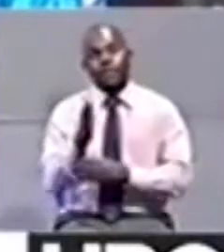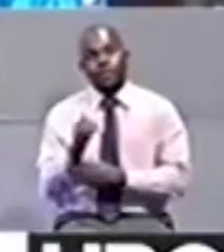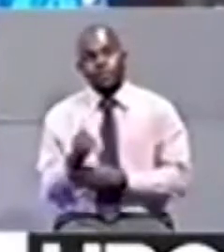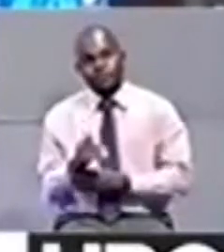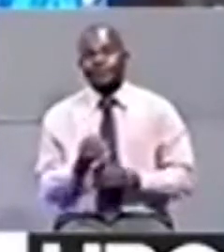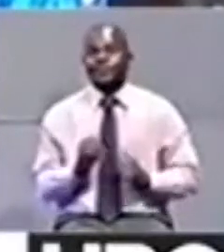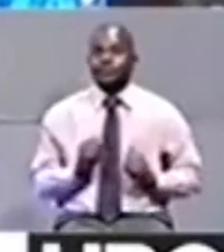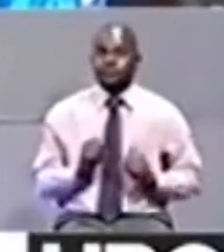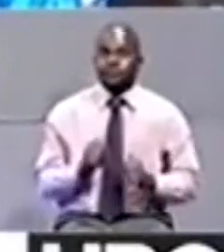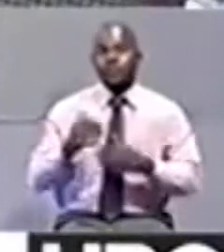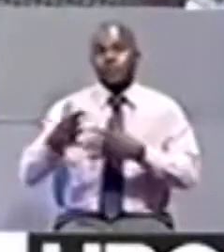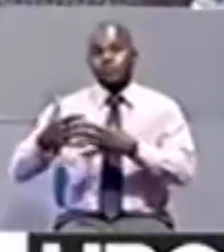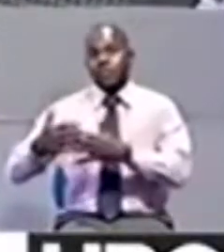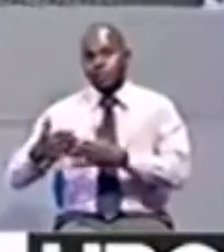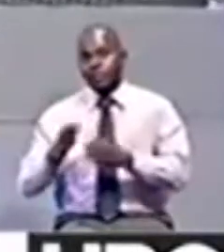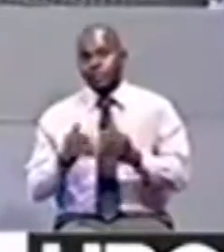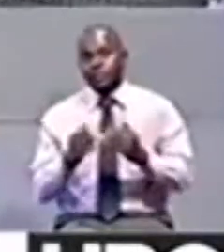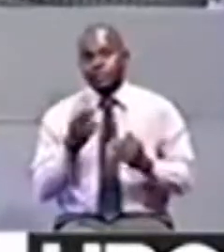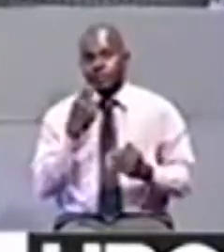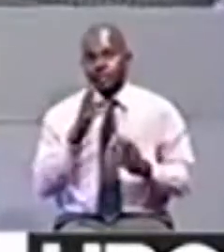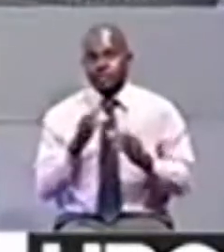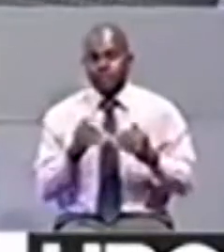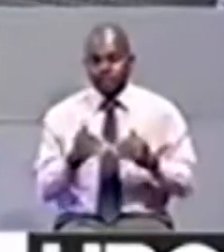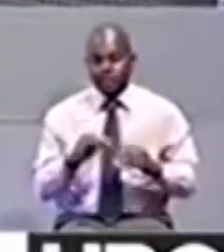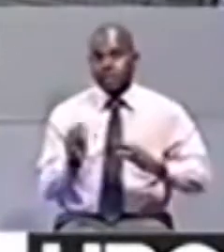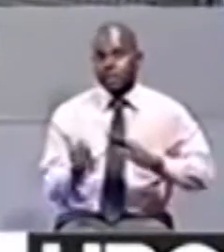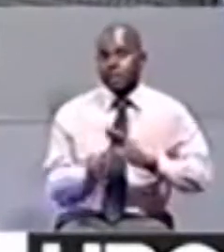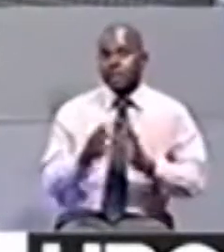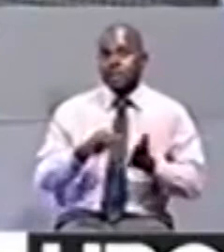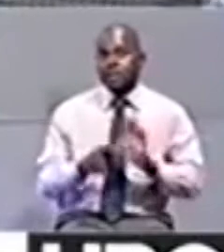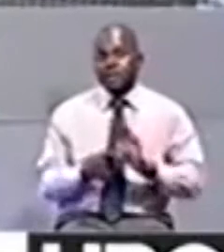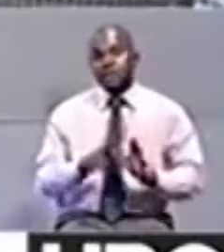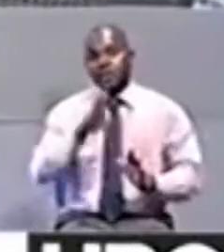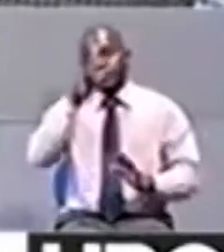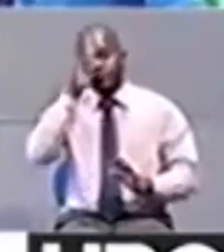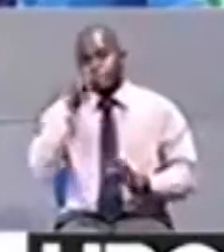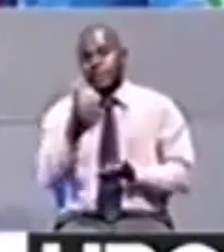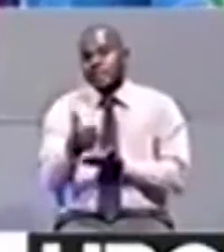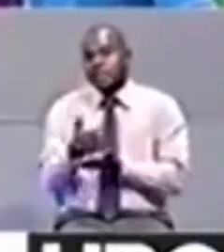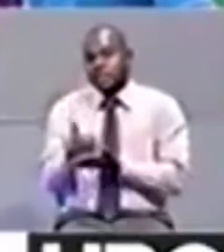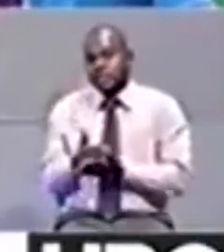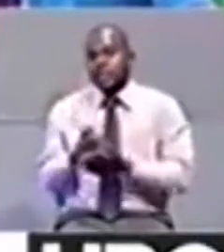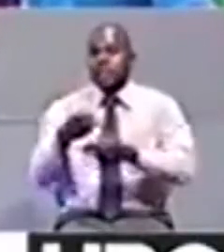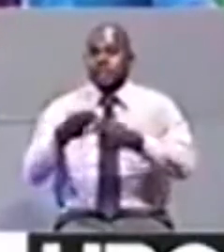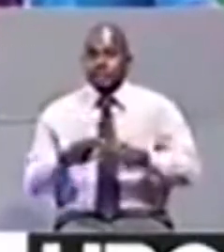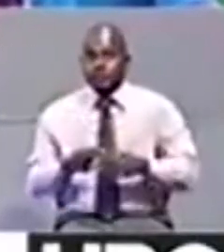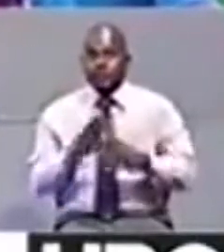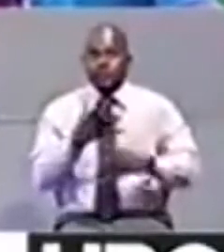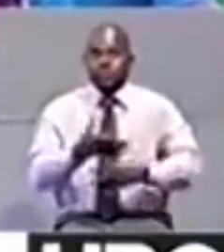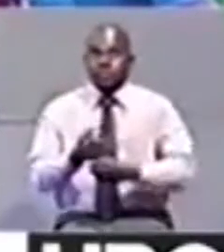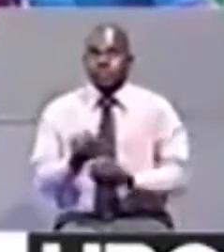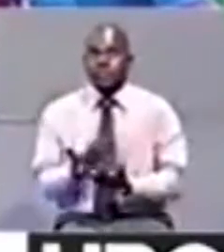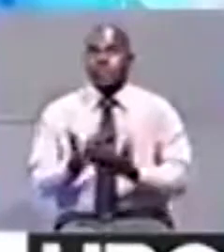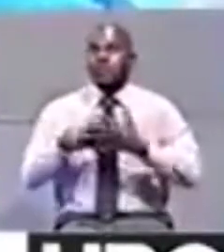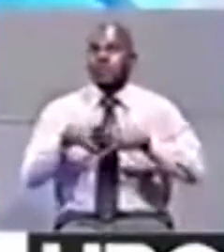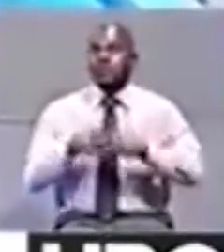and Cooperatives, Scovia Tsumbira, says under the project, village savings and loan associations will be incorporated in the